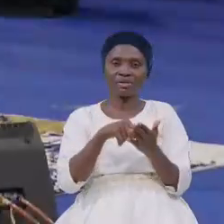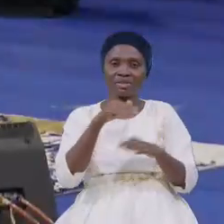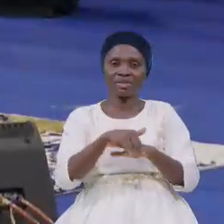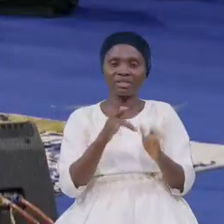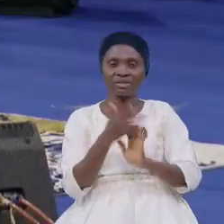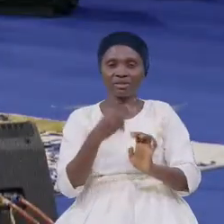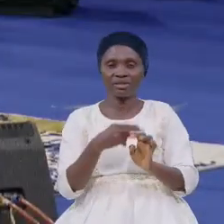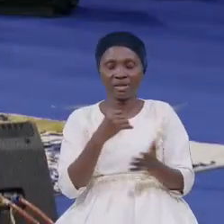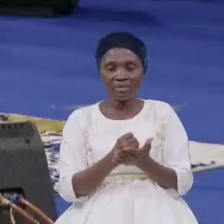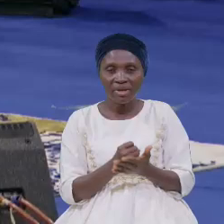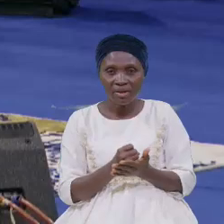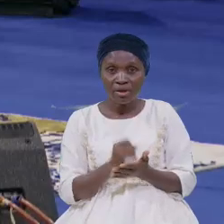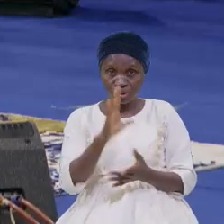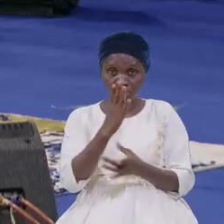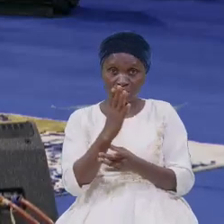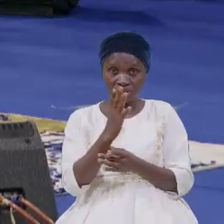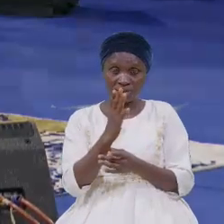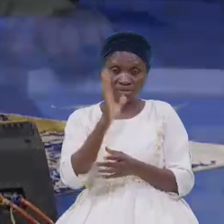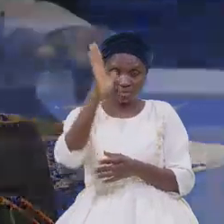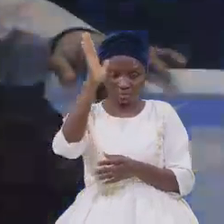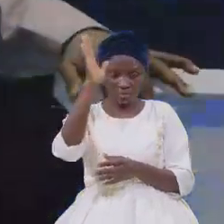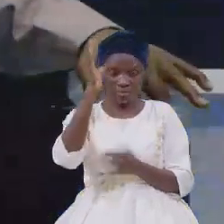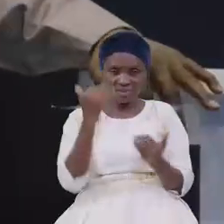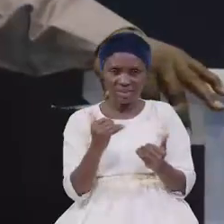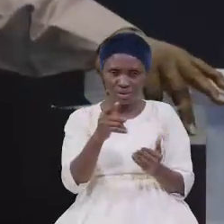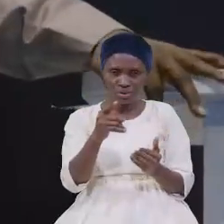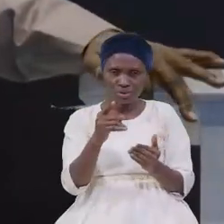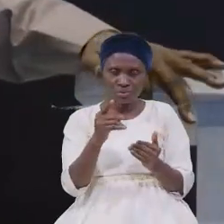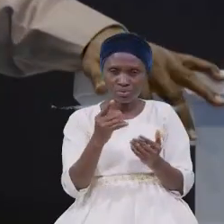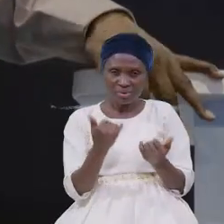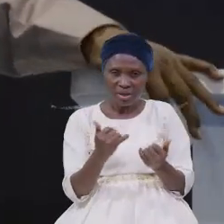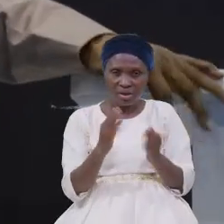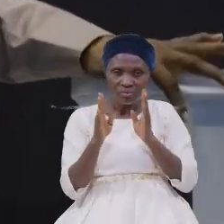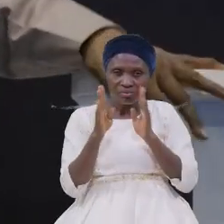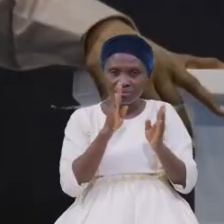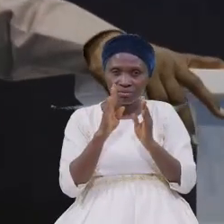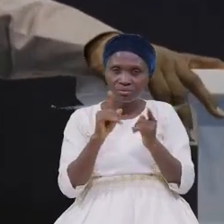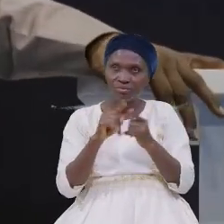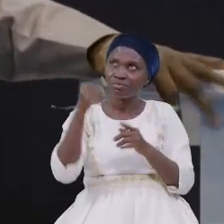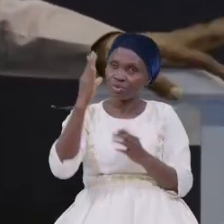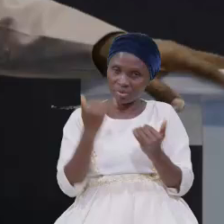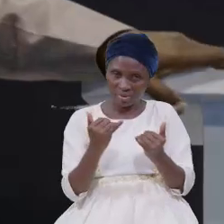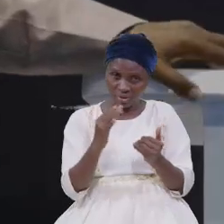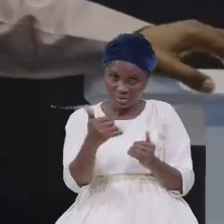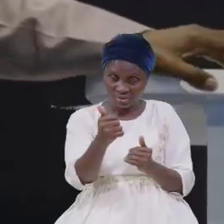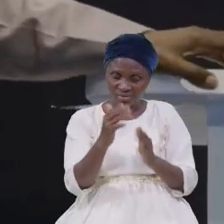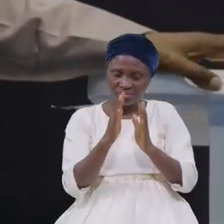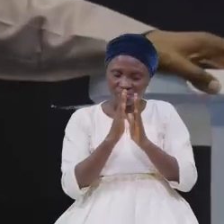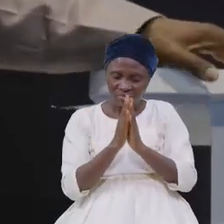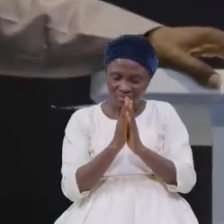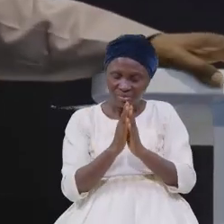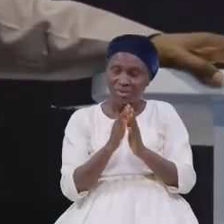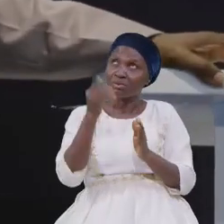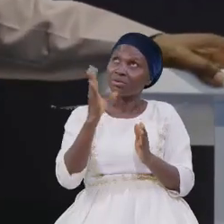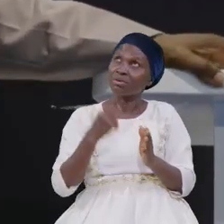Just close your eyes and tell the Lord, Lord, I come. I turn away from